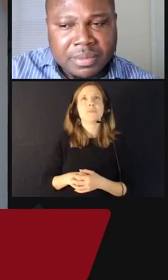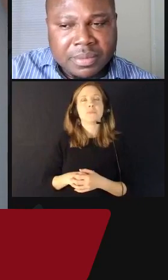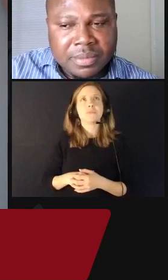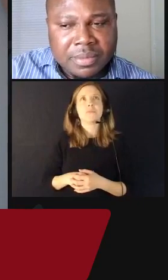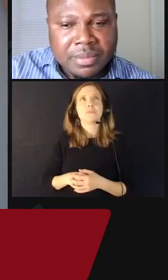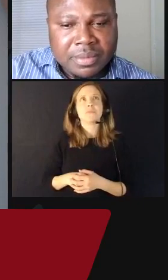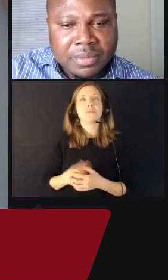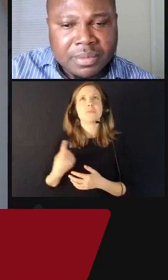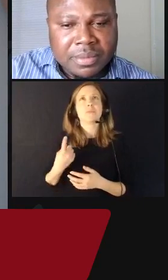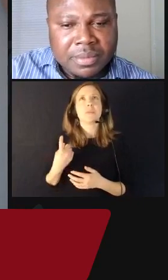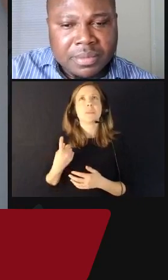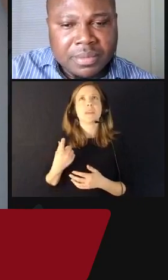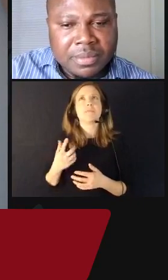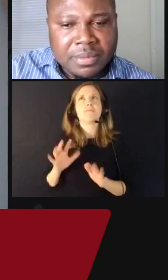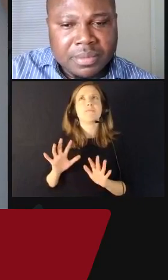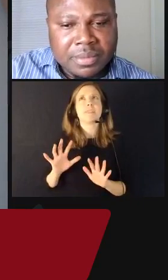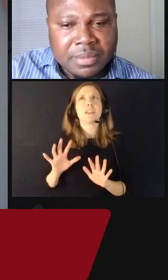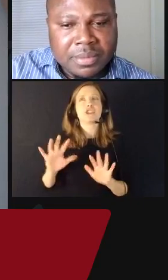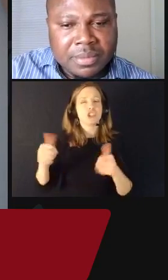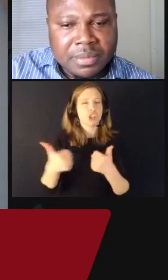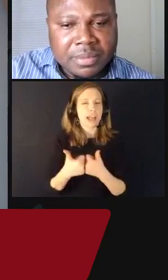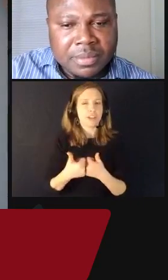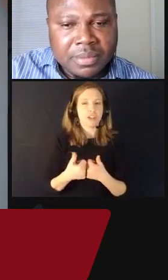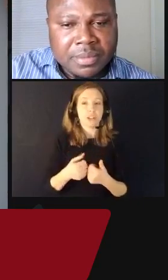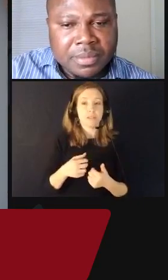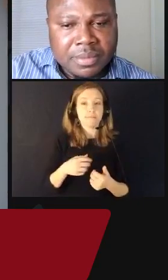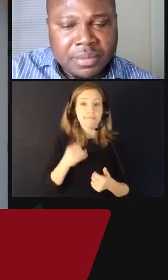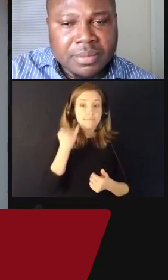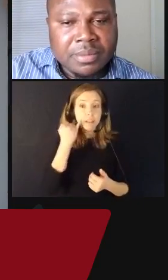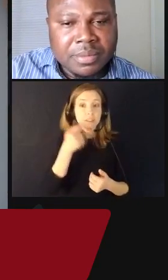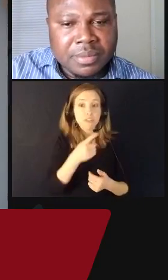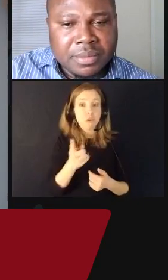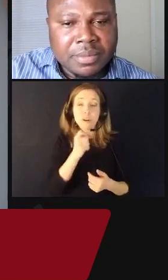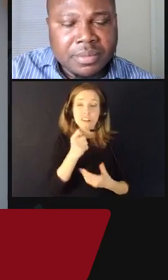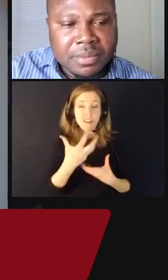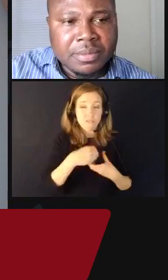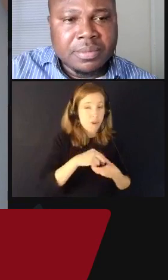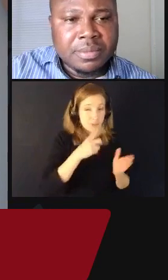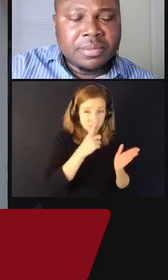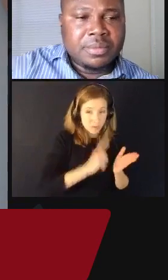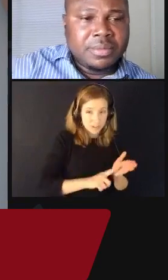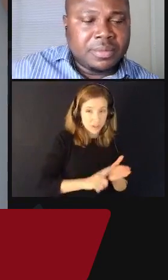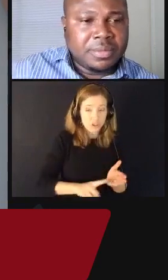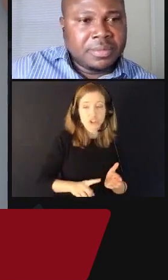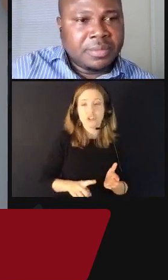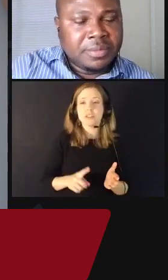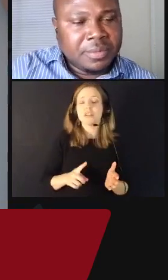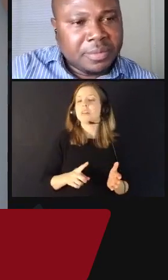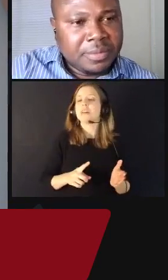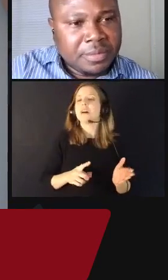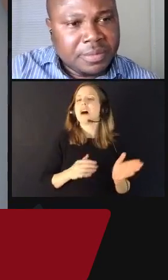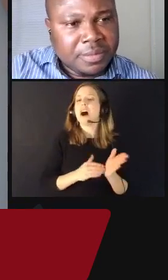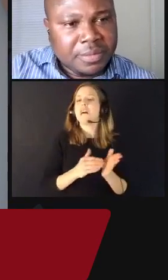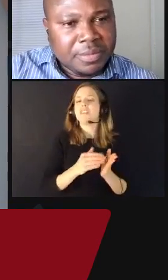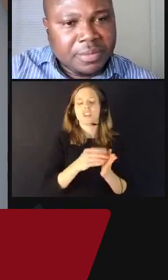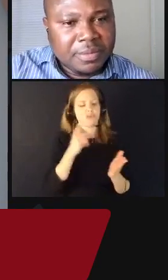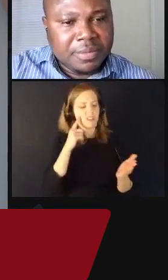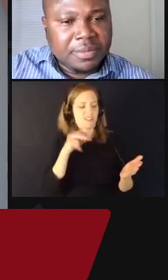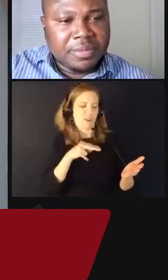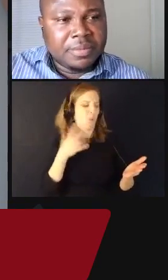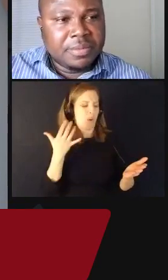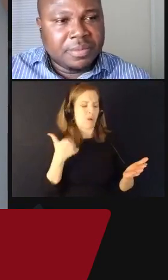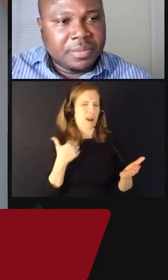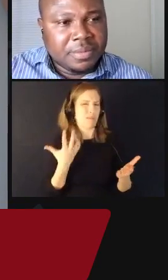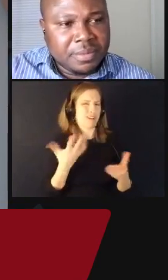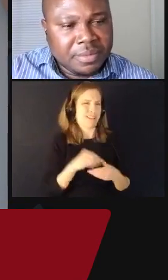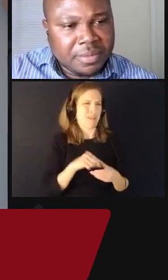who's not in research is what is the benefit to yourself? And so one of the things that you can think about if you're at all interested